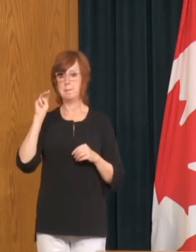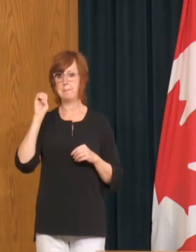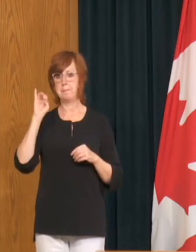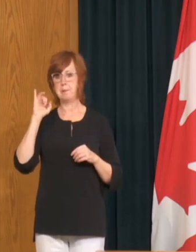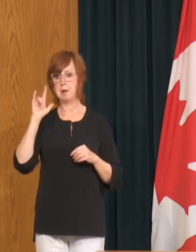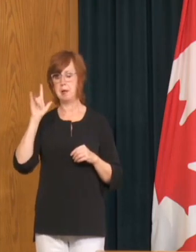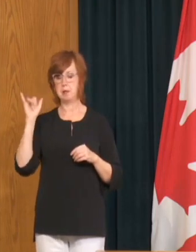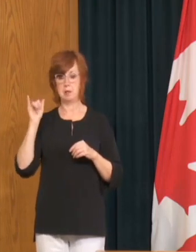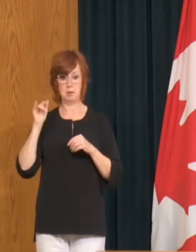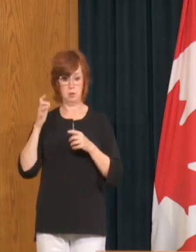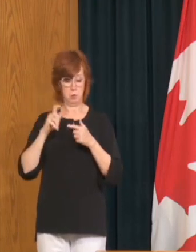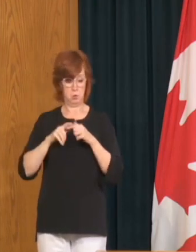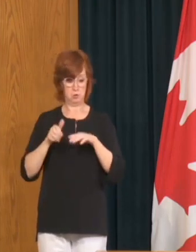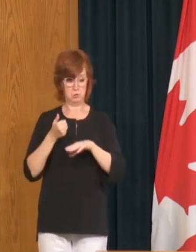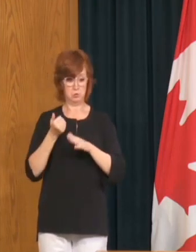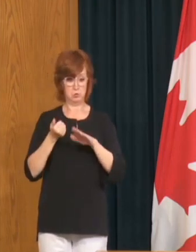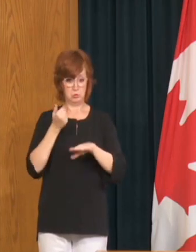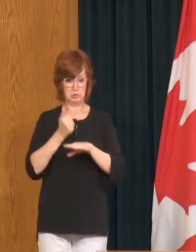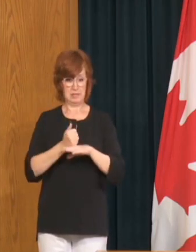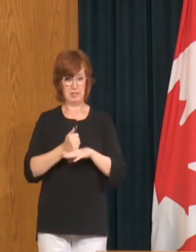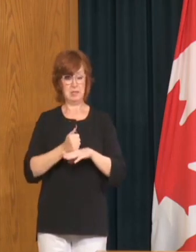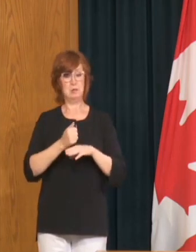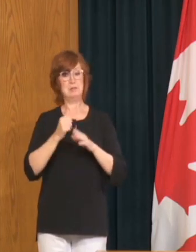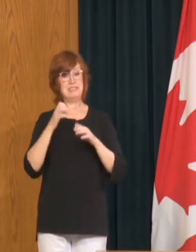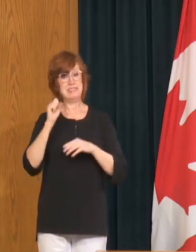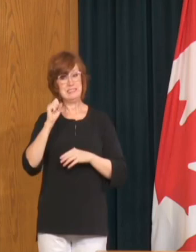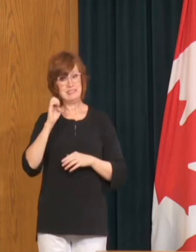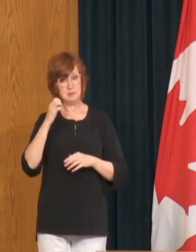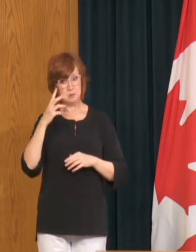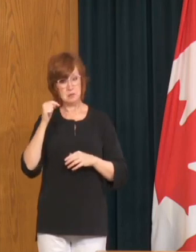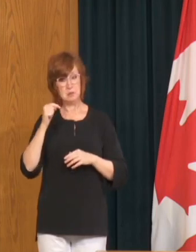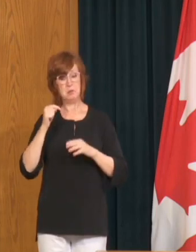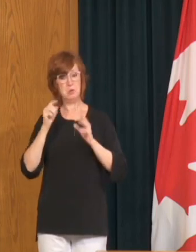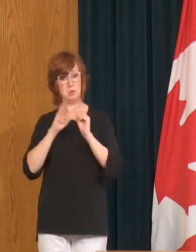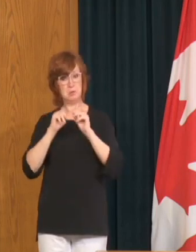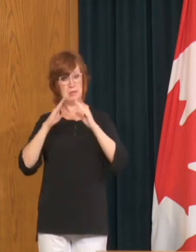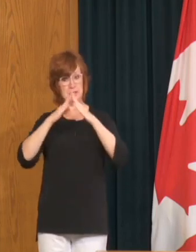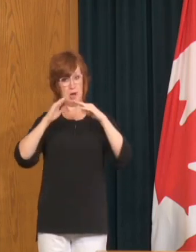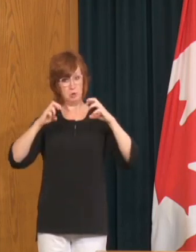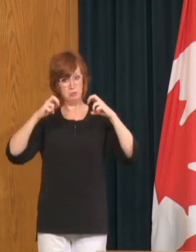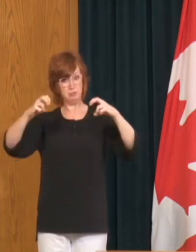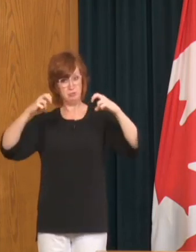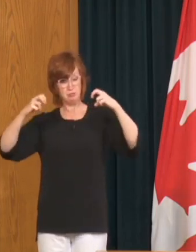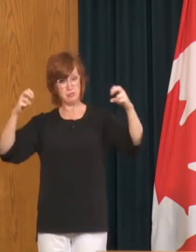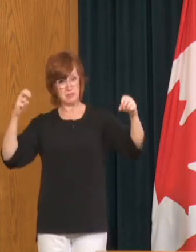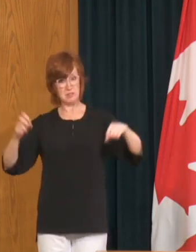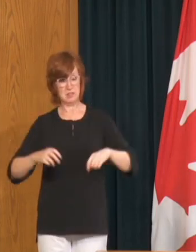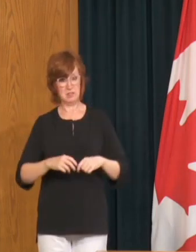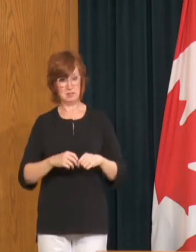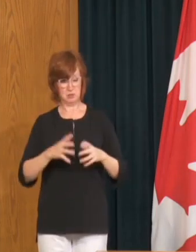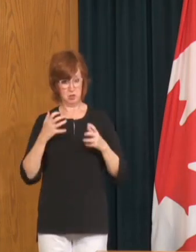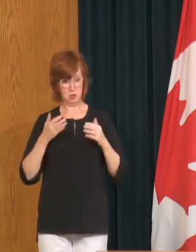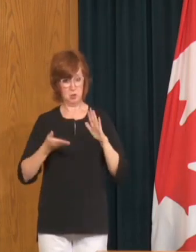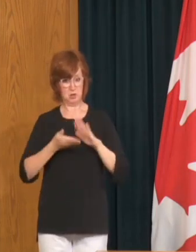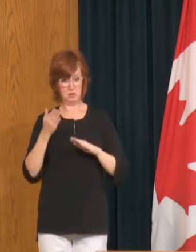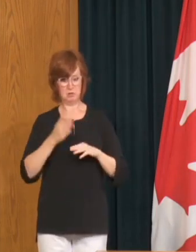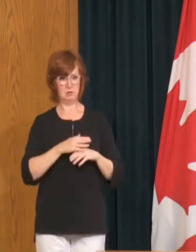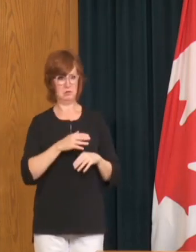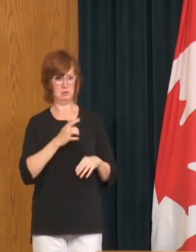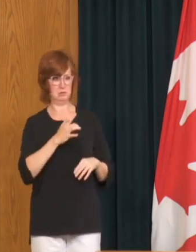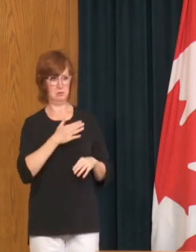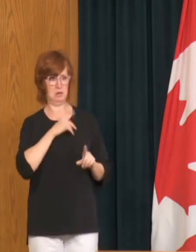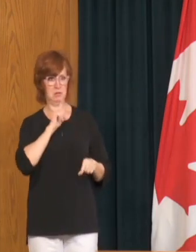session. Are you opposed to that because you've accomplished what you've wanted here? I guess, what are your grounds for opposing another sitting here in the fall? There's no